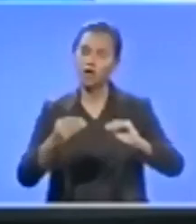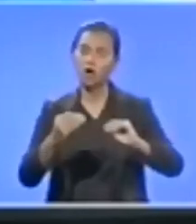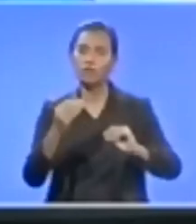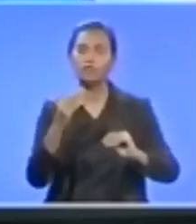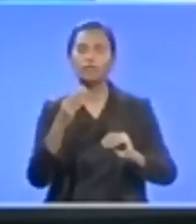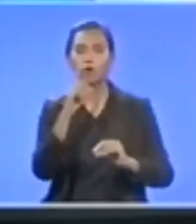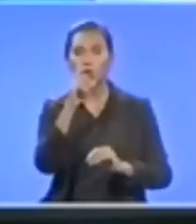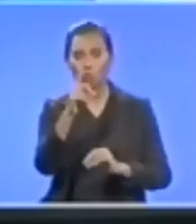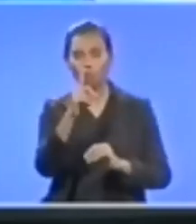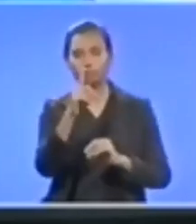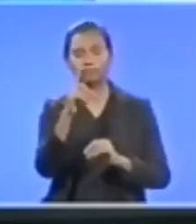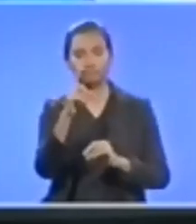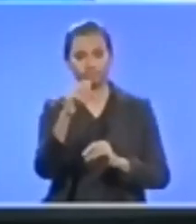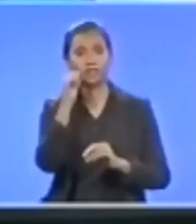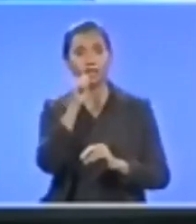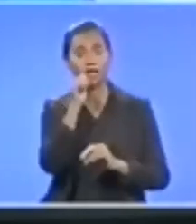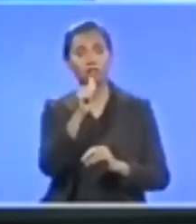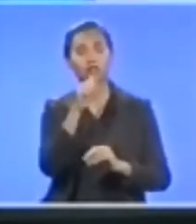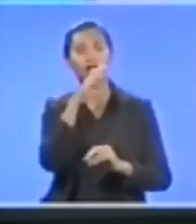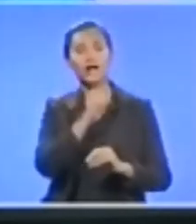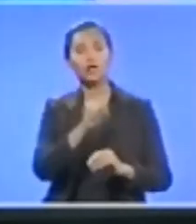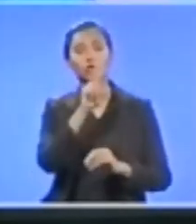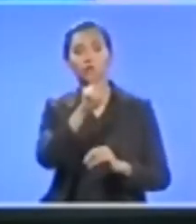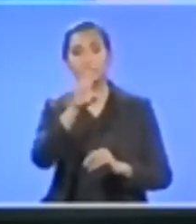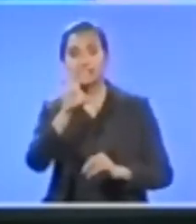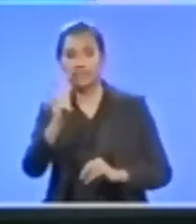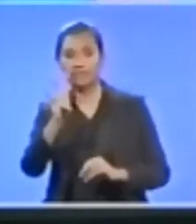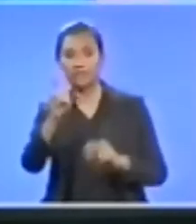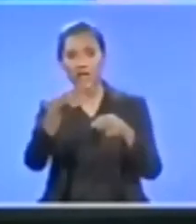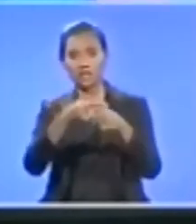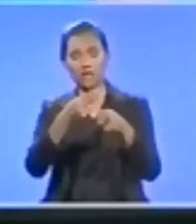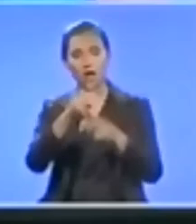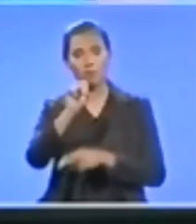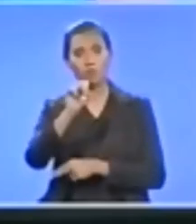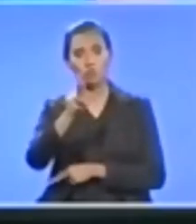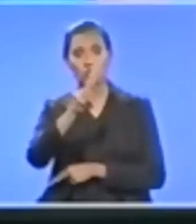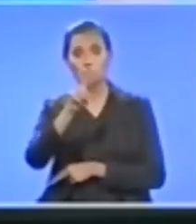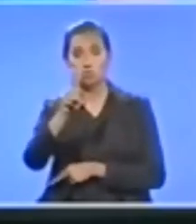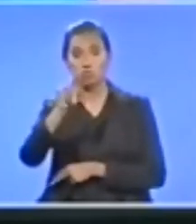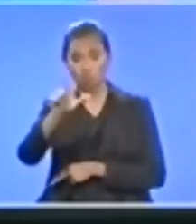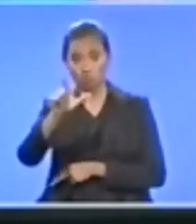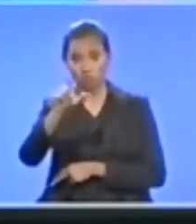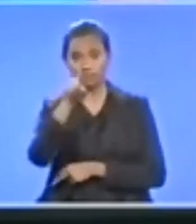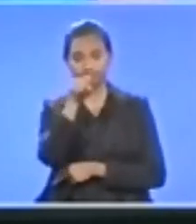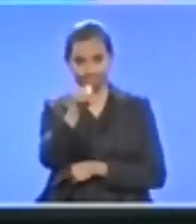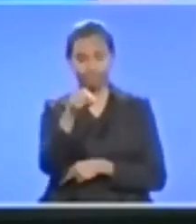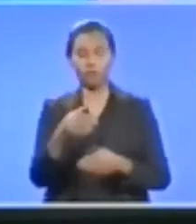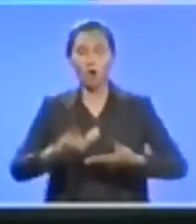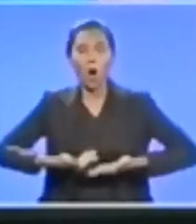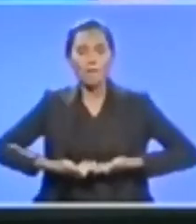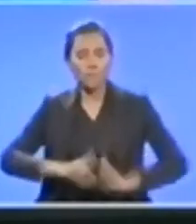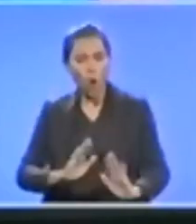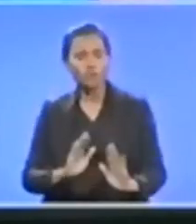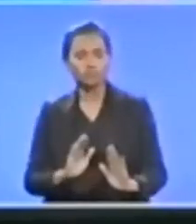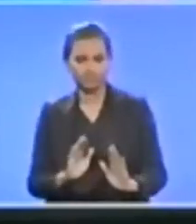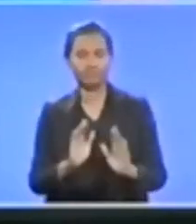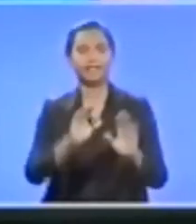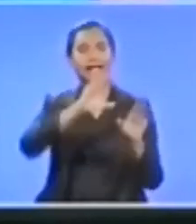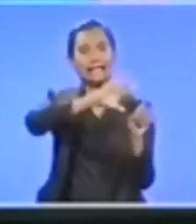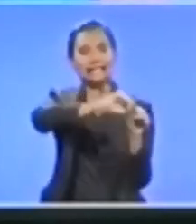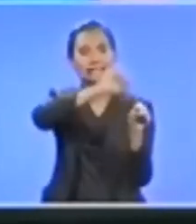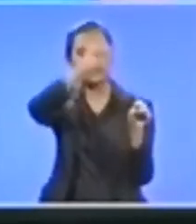27-year-old Nurul Shika Muhammad Taha. Nurul was born with spinal muscular